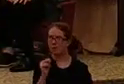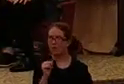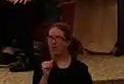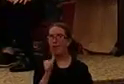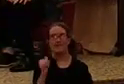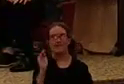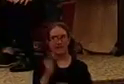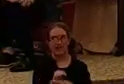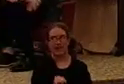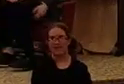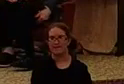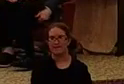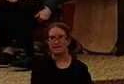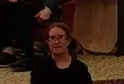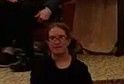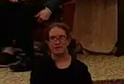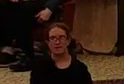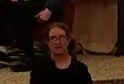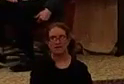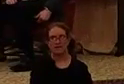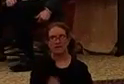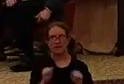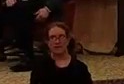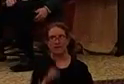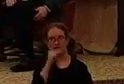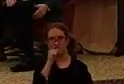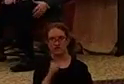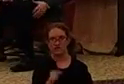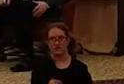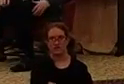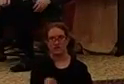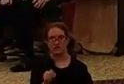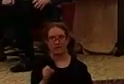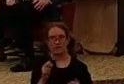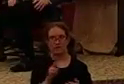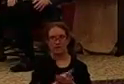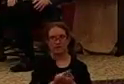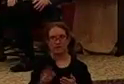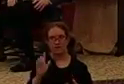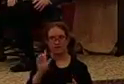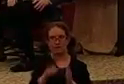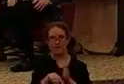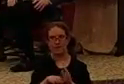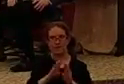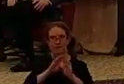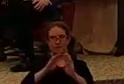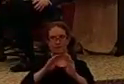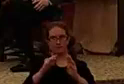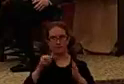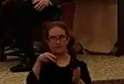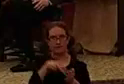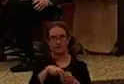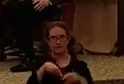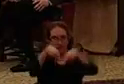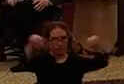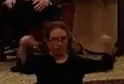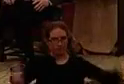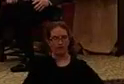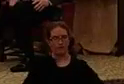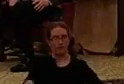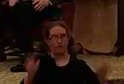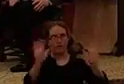that night, he didn't. Oh, but could I tell you, just a few weeks later, I was standing in the pulpit on a